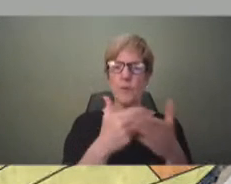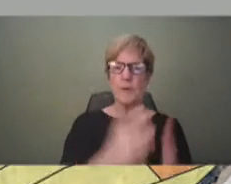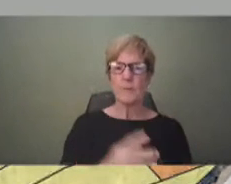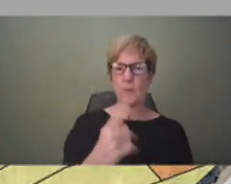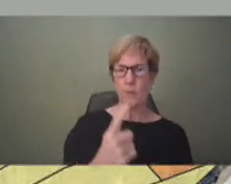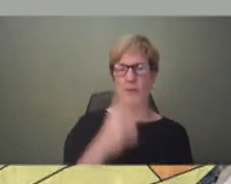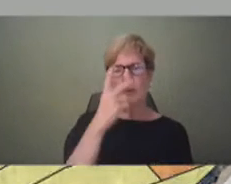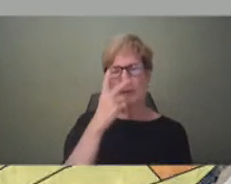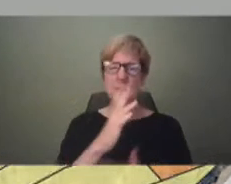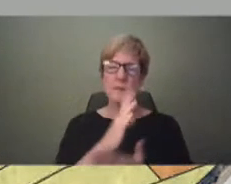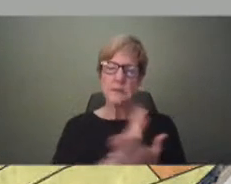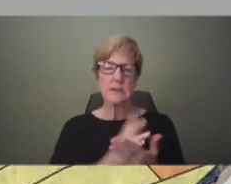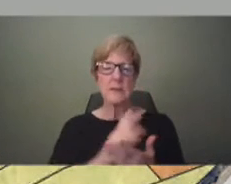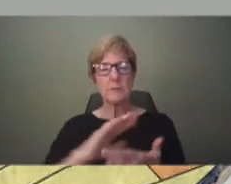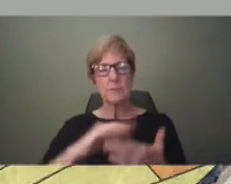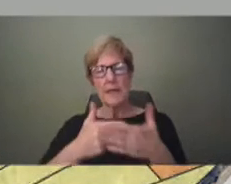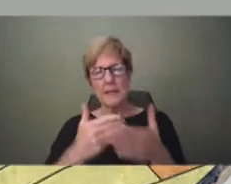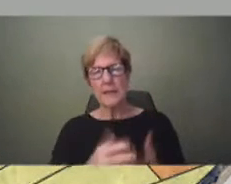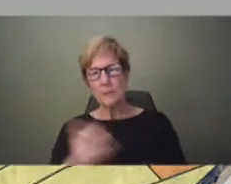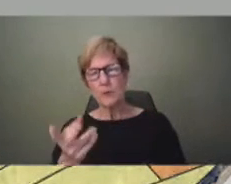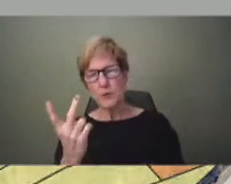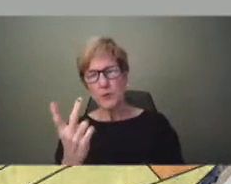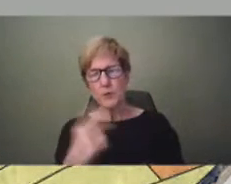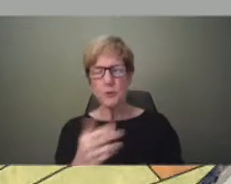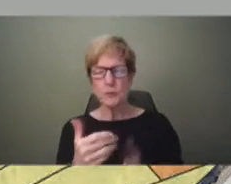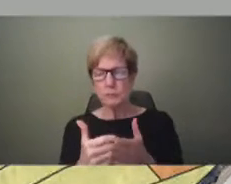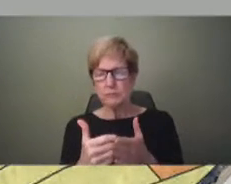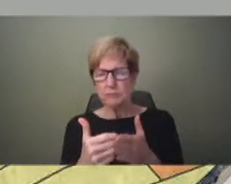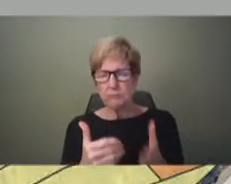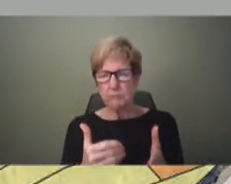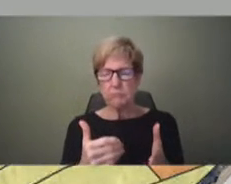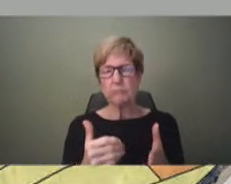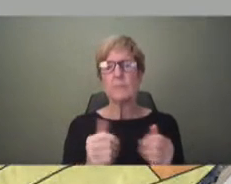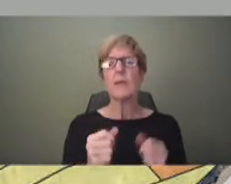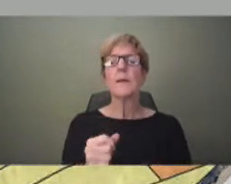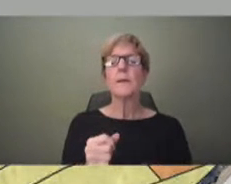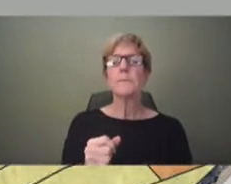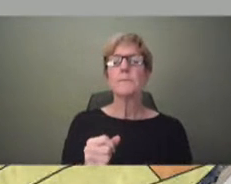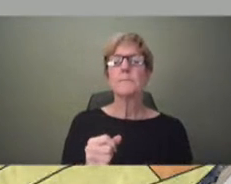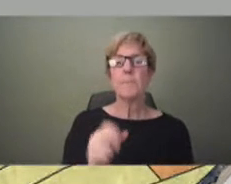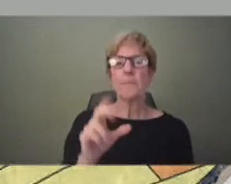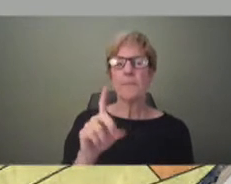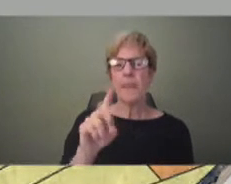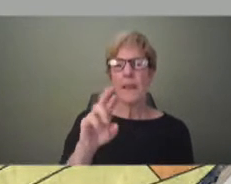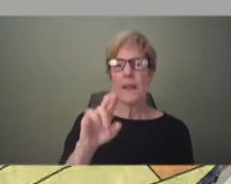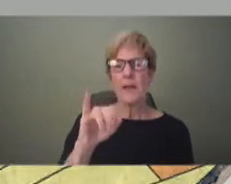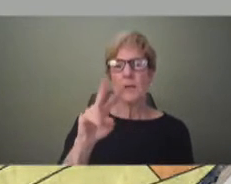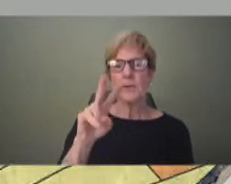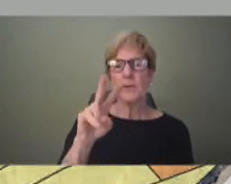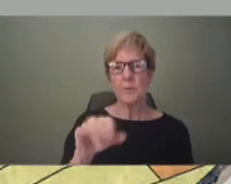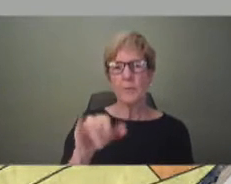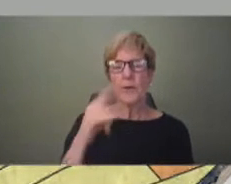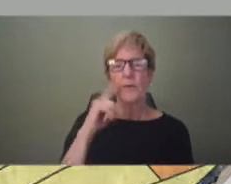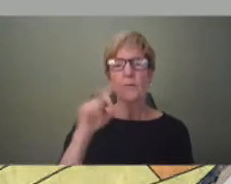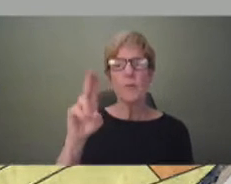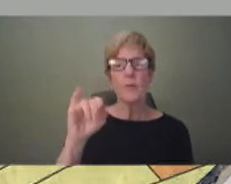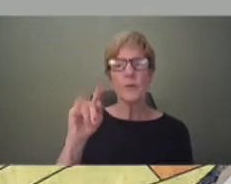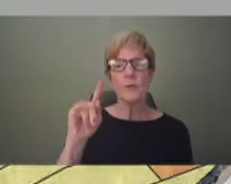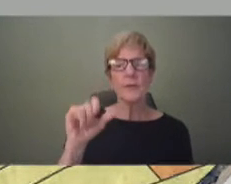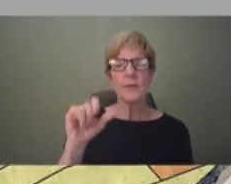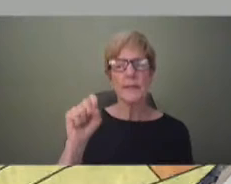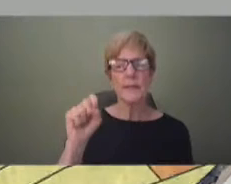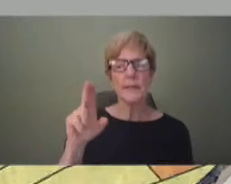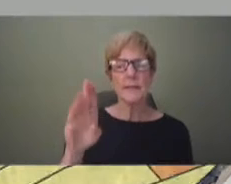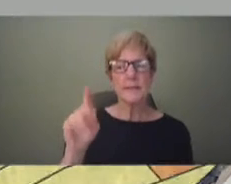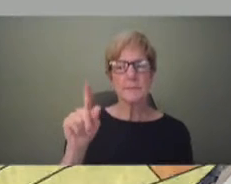2 uh really just somewhat adjacent just a partiel remove that driveway for the utility substation separates that and you do have some